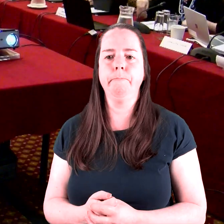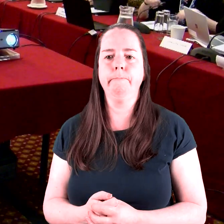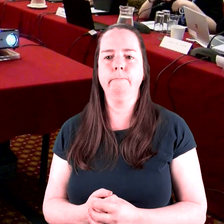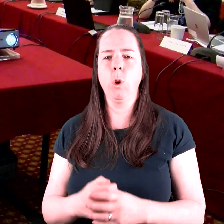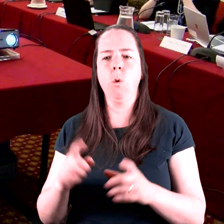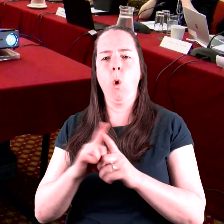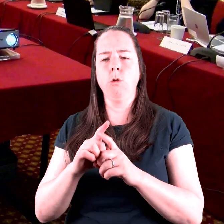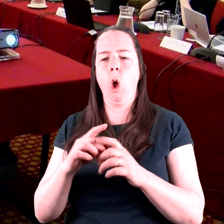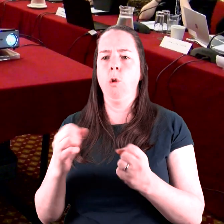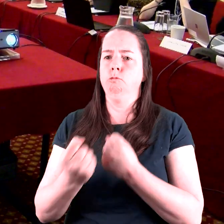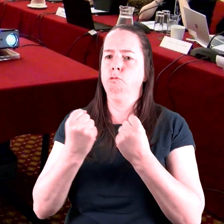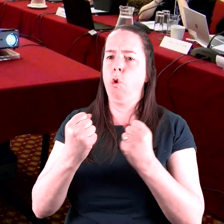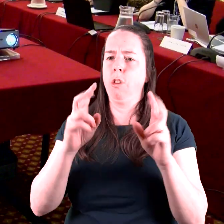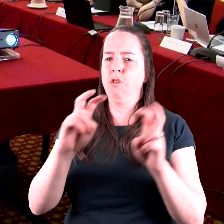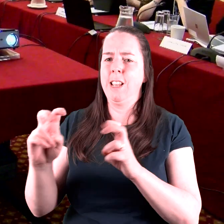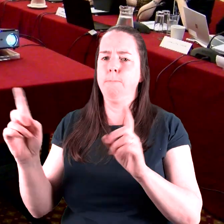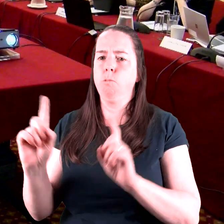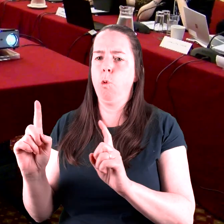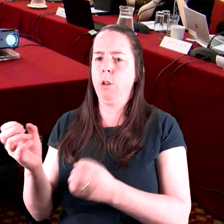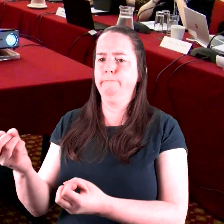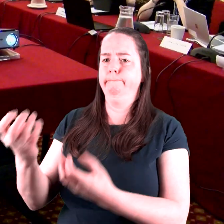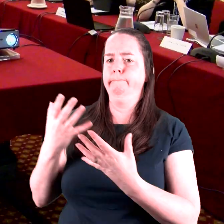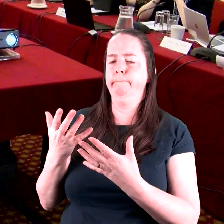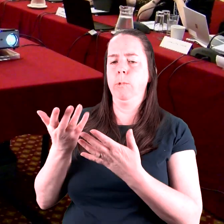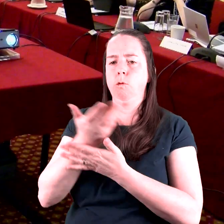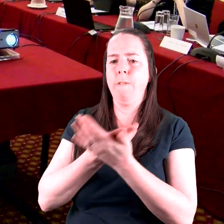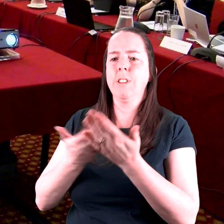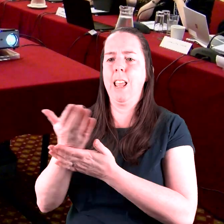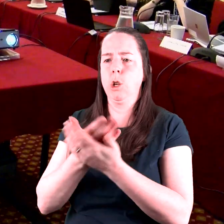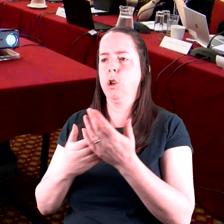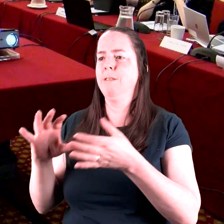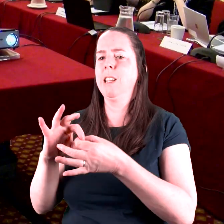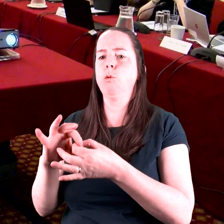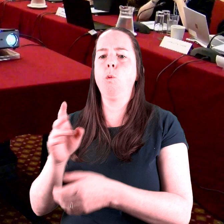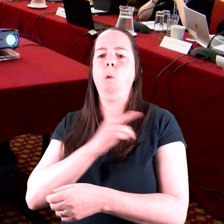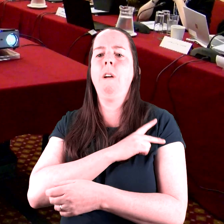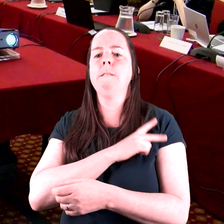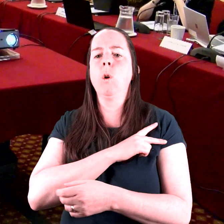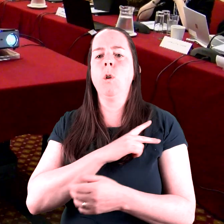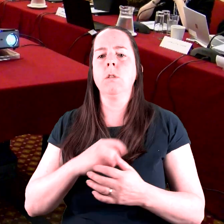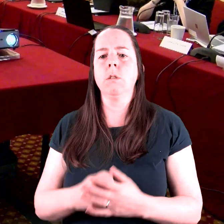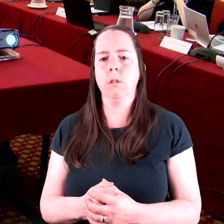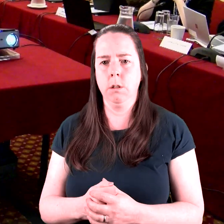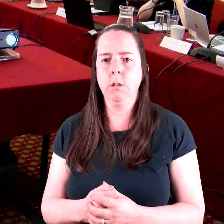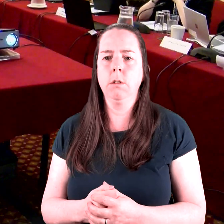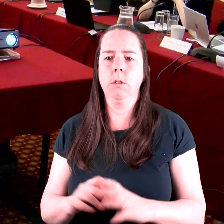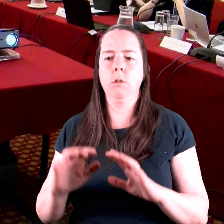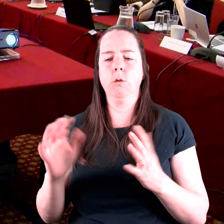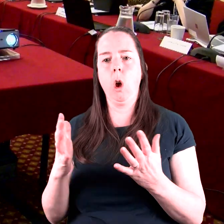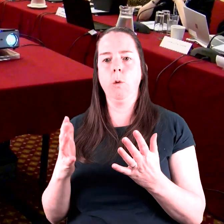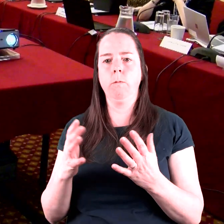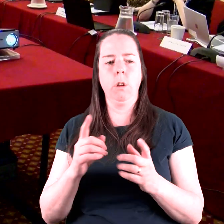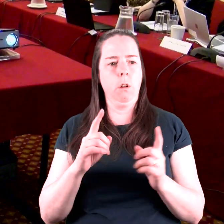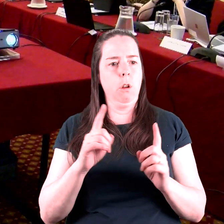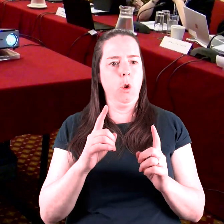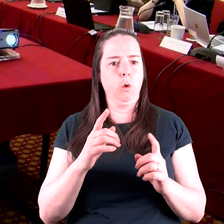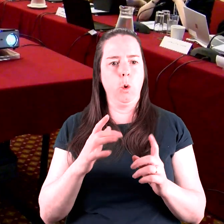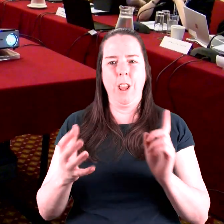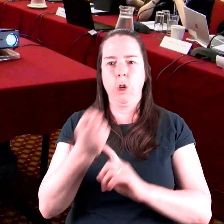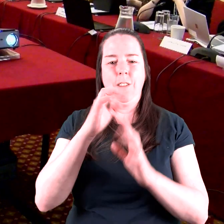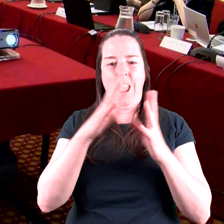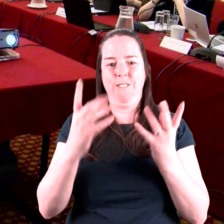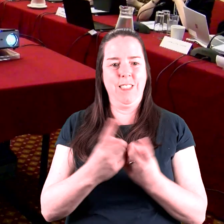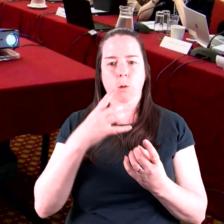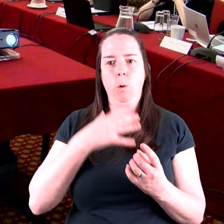We also had a very strong theme that came out of the conversations with the board around workforce. So in order to